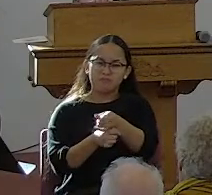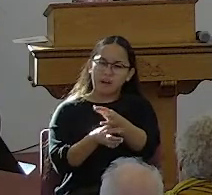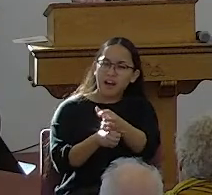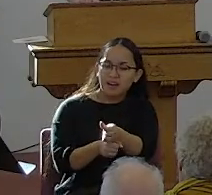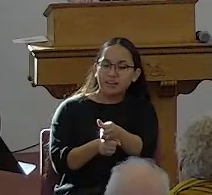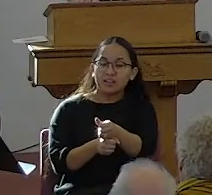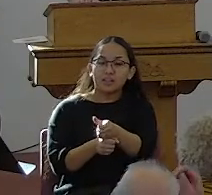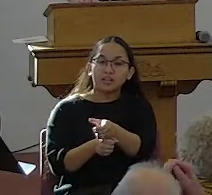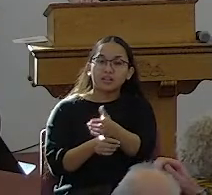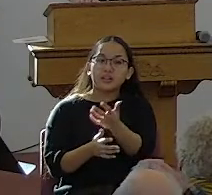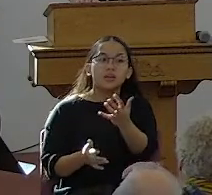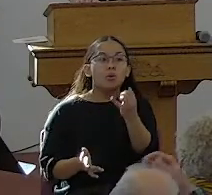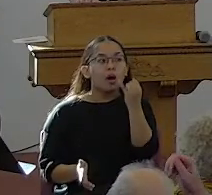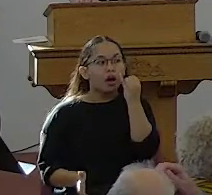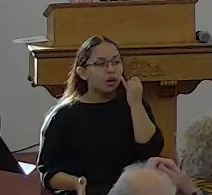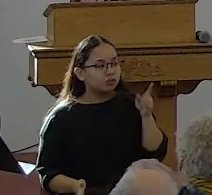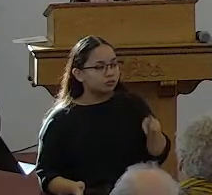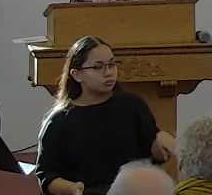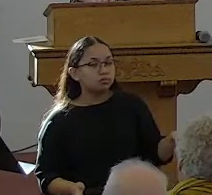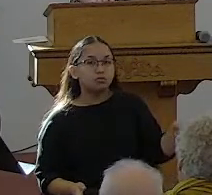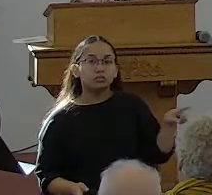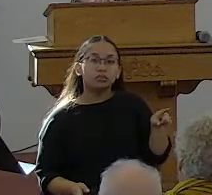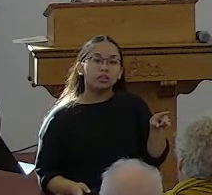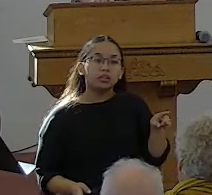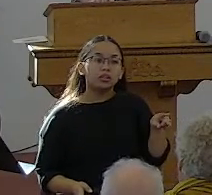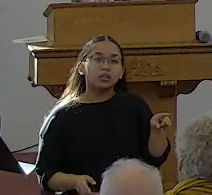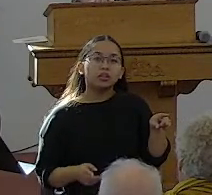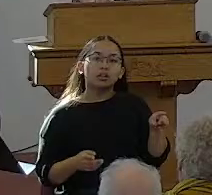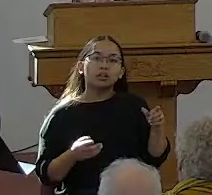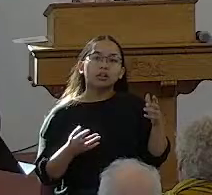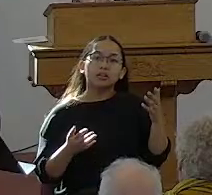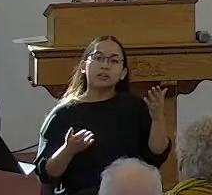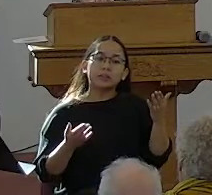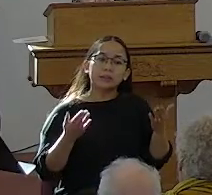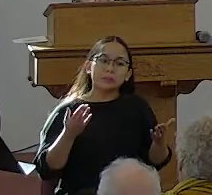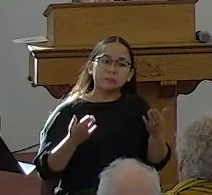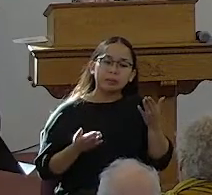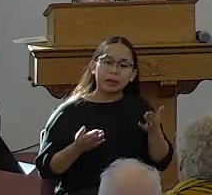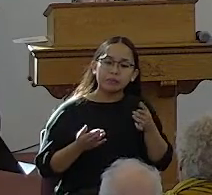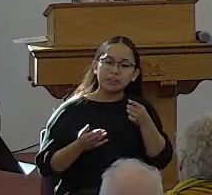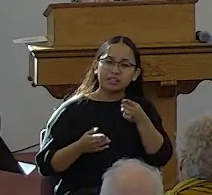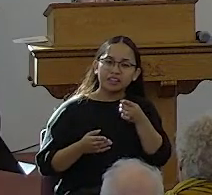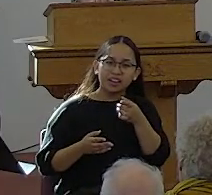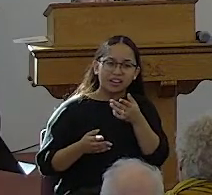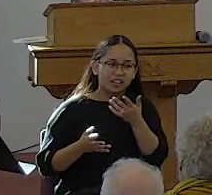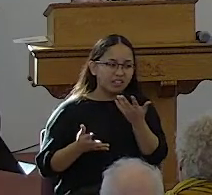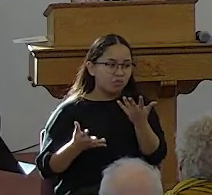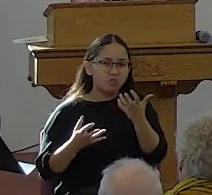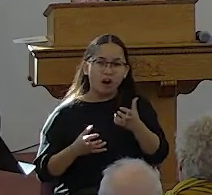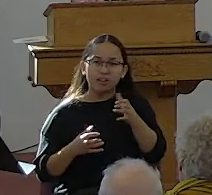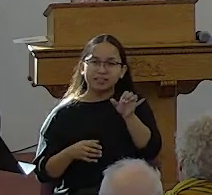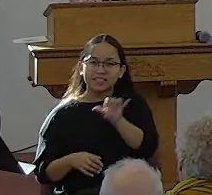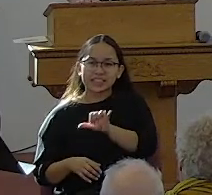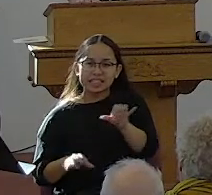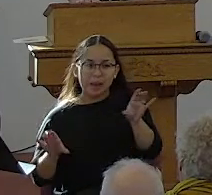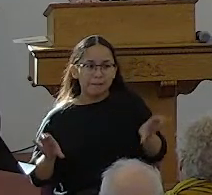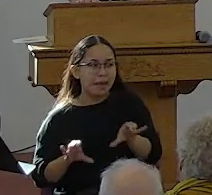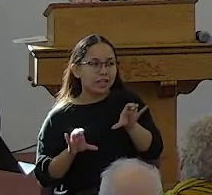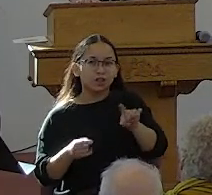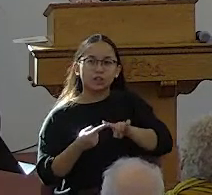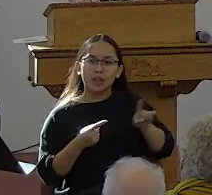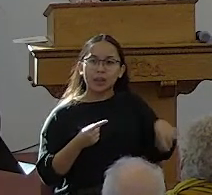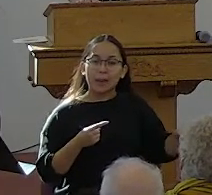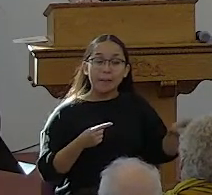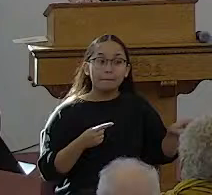what if they are doing unto you as they would do unto themselves? It struck me that